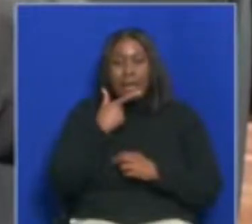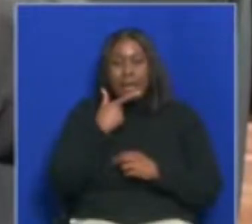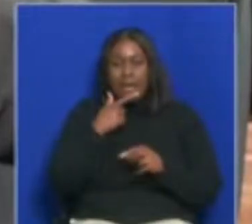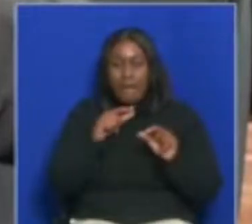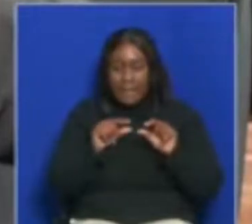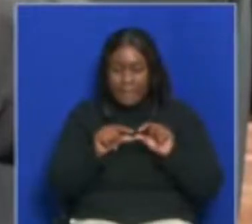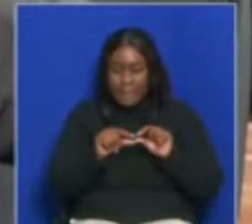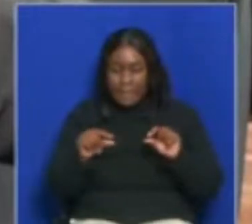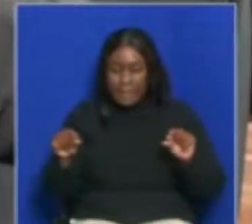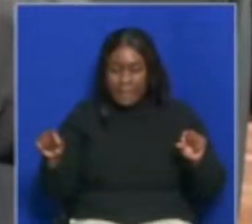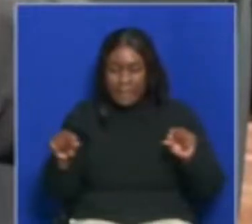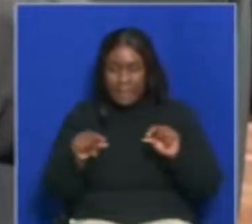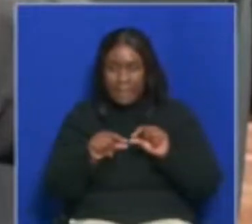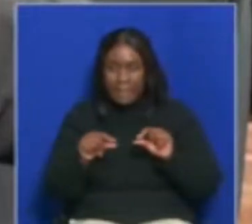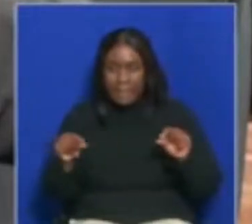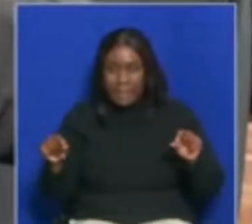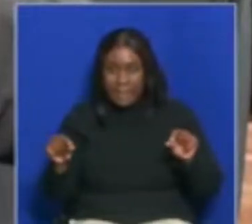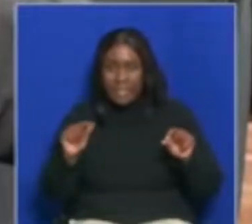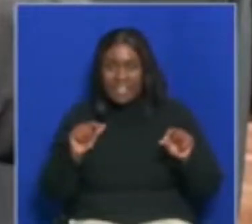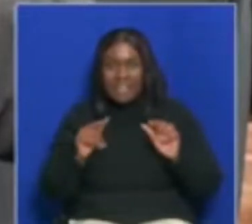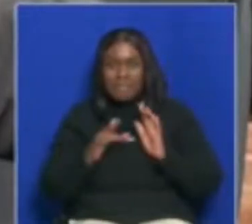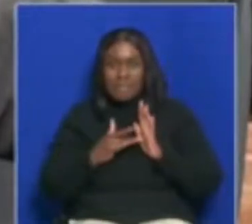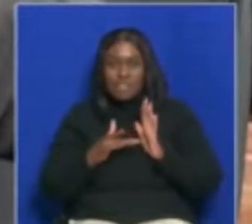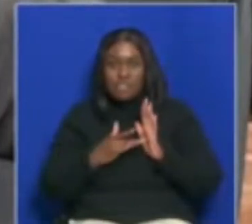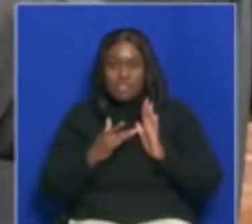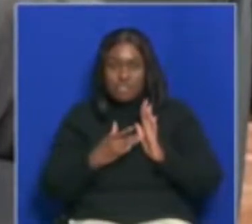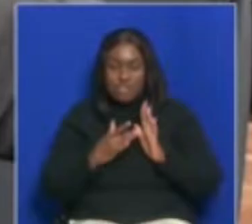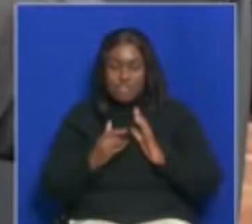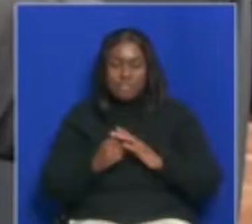on that page, you will